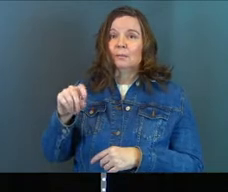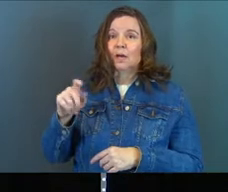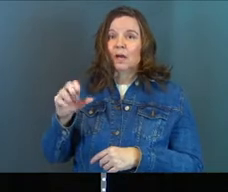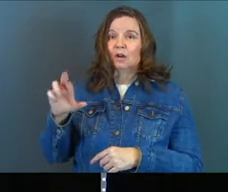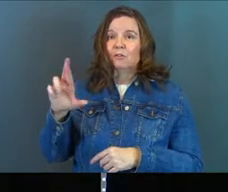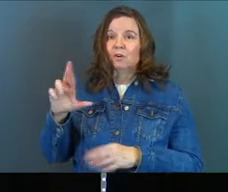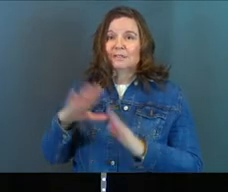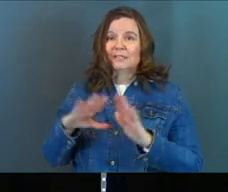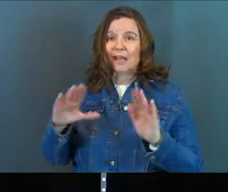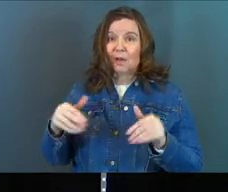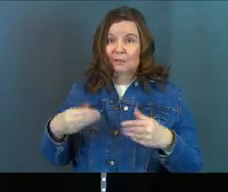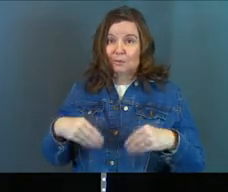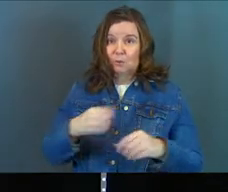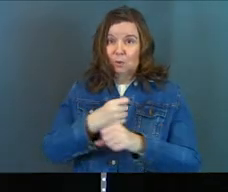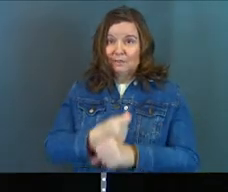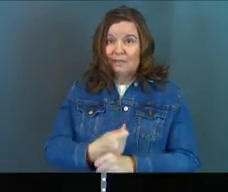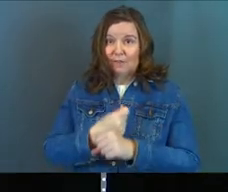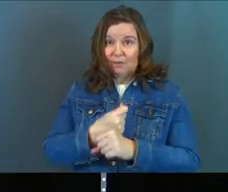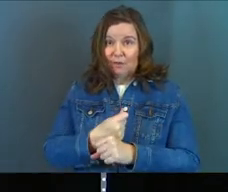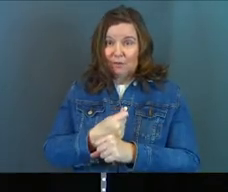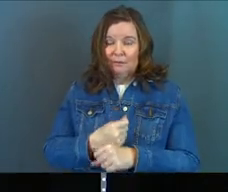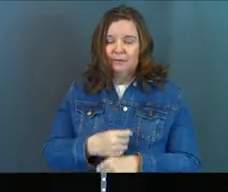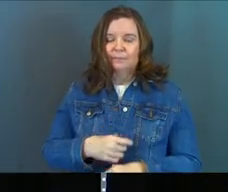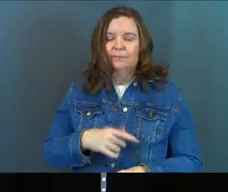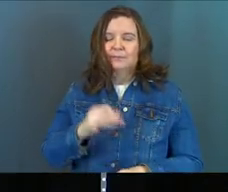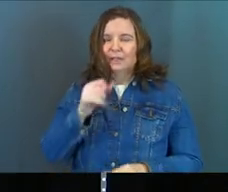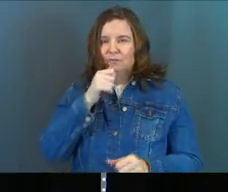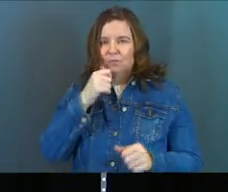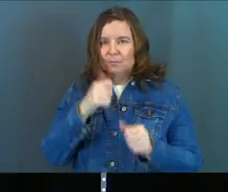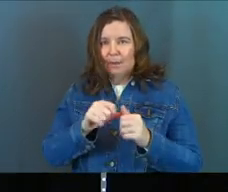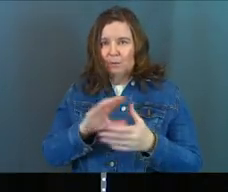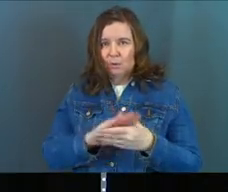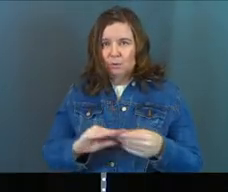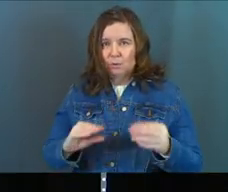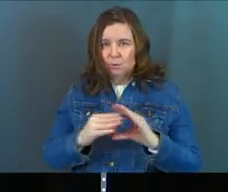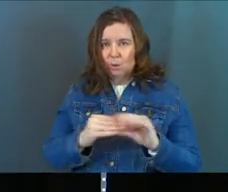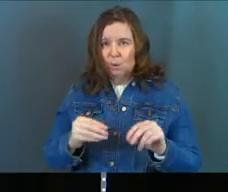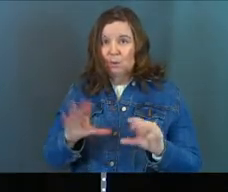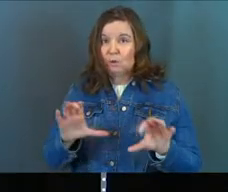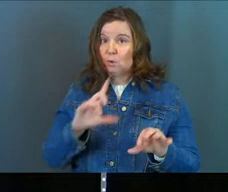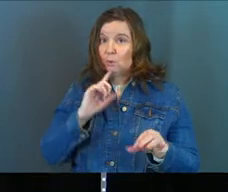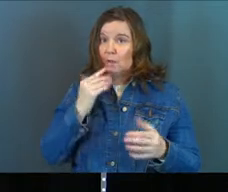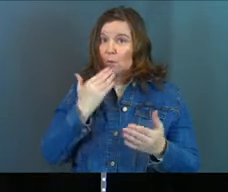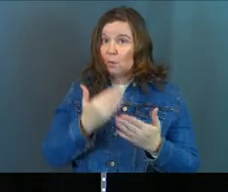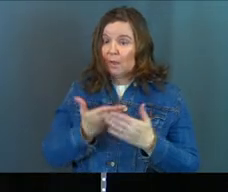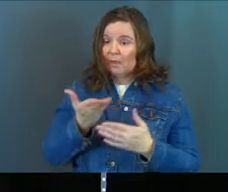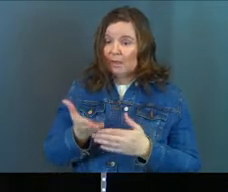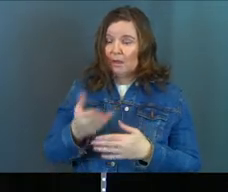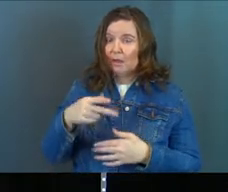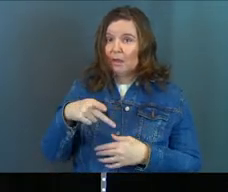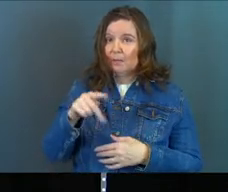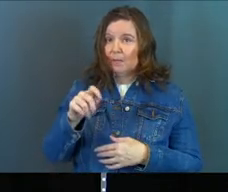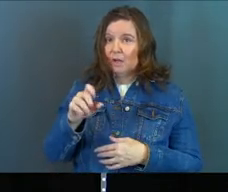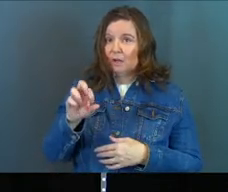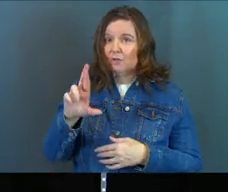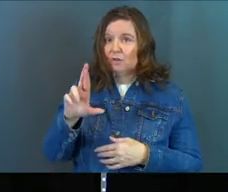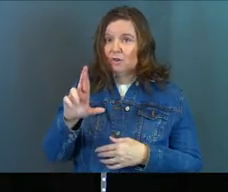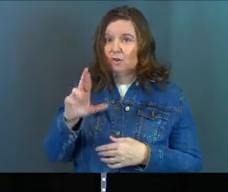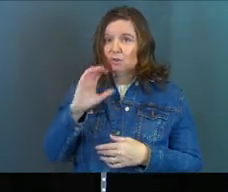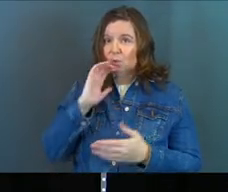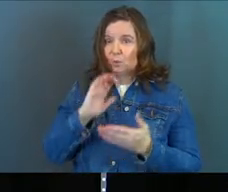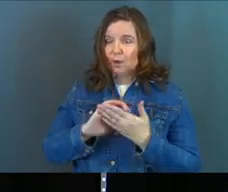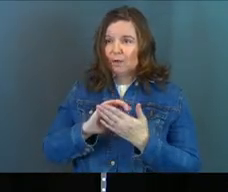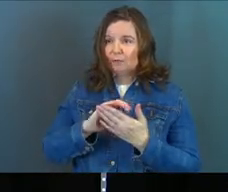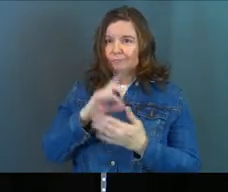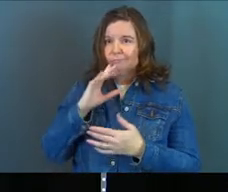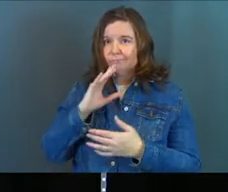Potiphar's house and he'd been sold into slavery. And if you remember the story, he's doing really well there, but Potiphar's wife gets sexually